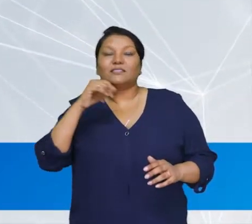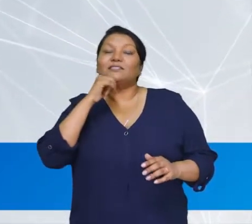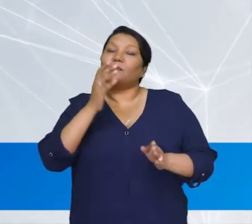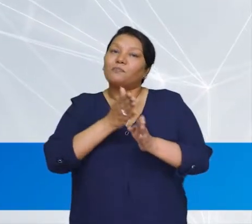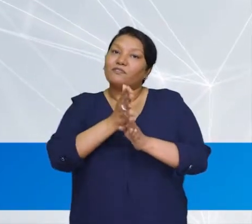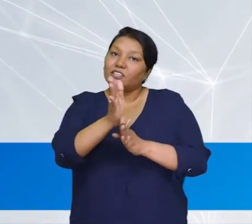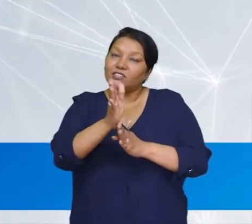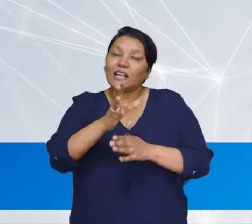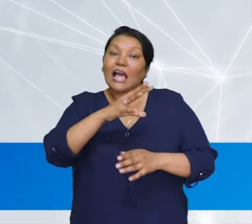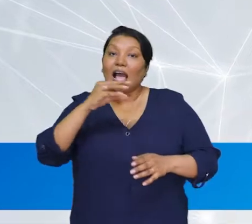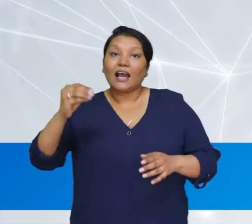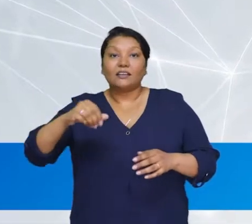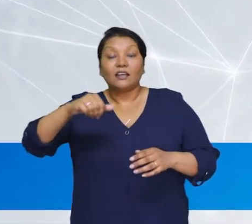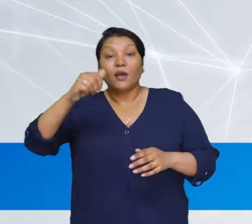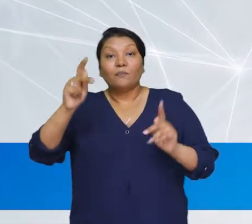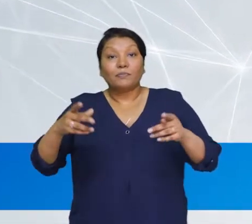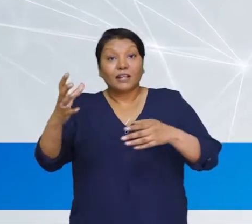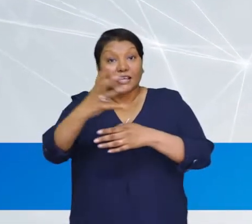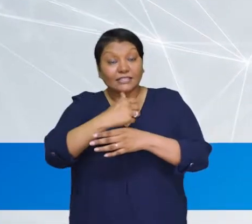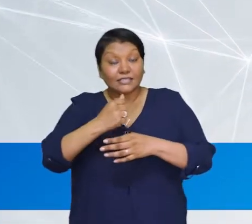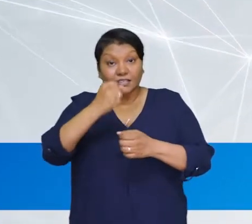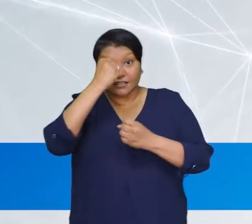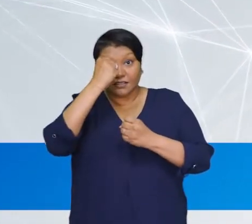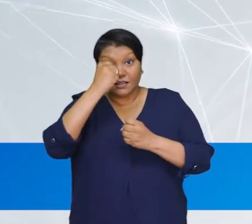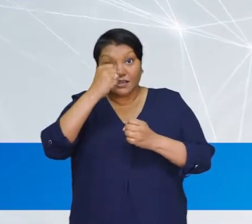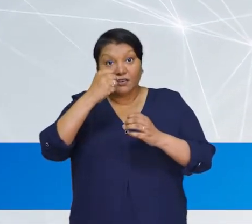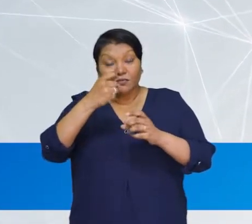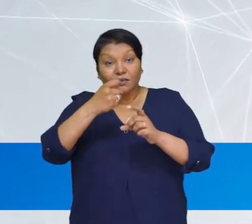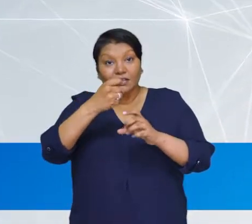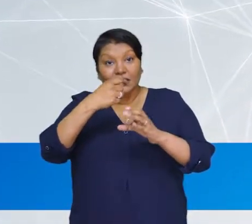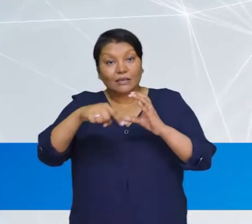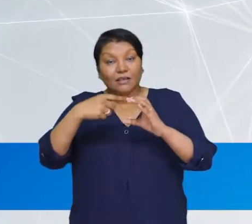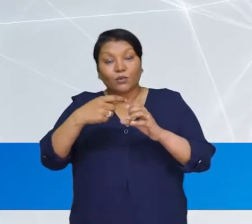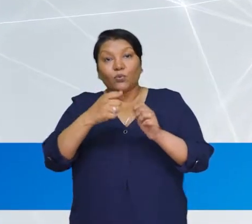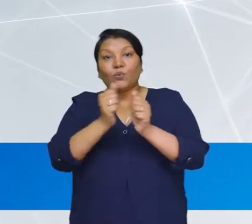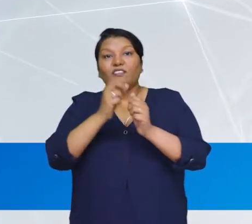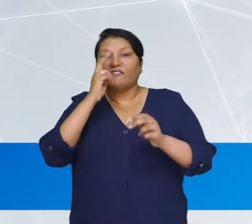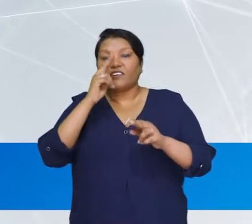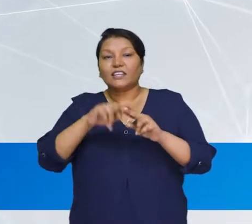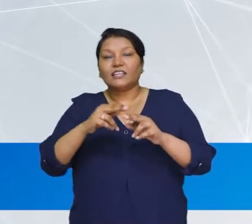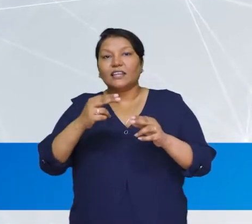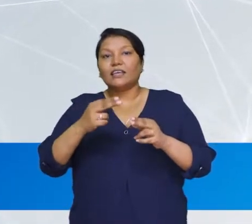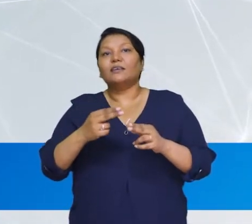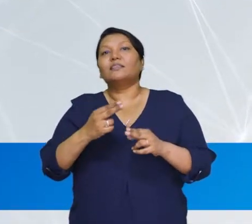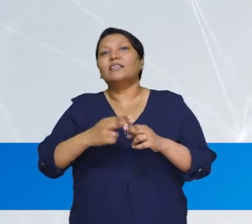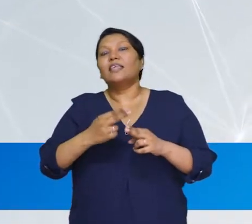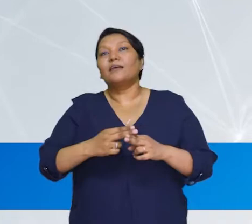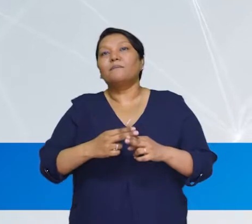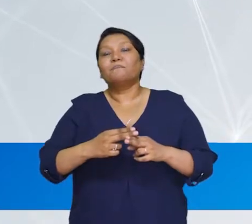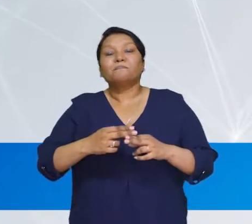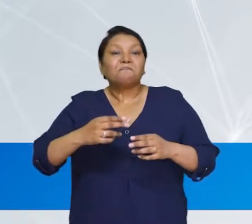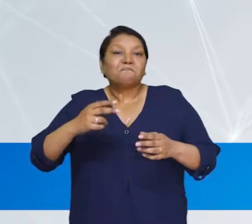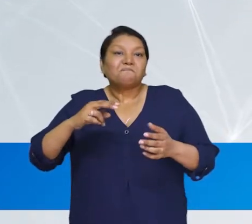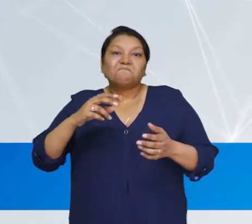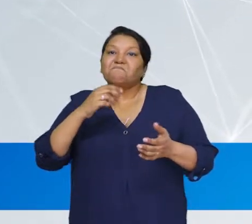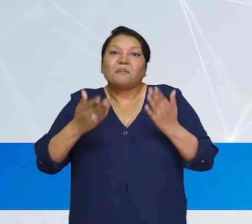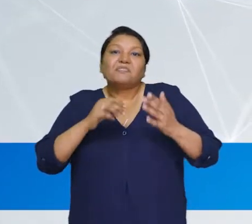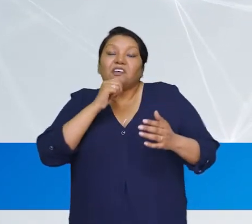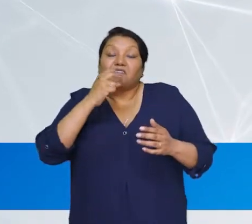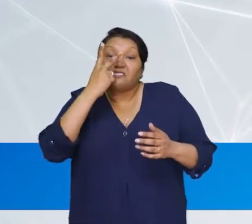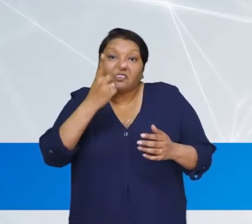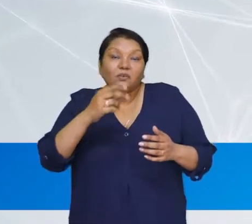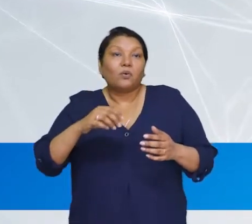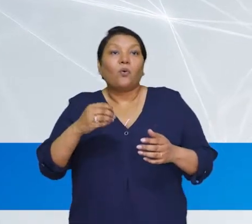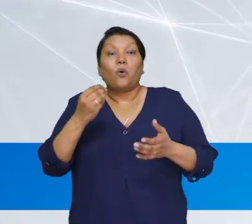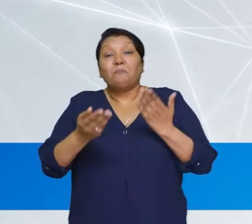bossbaby23@hotmail.com. It's not entirely professional, and the person receiving that email may not necessarily know who it came from. More